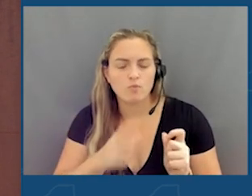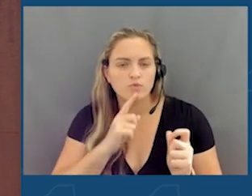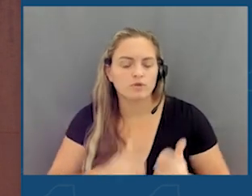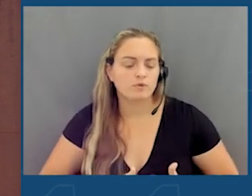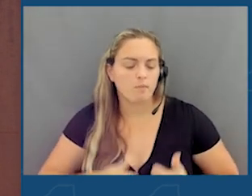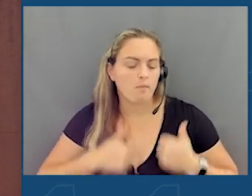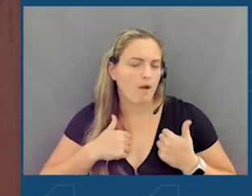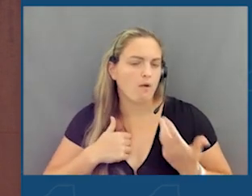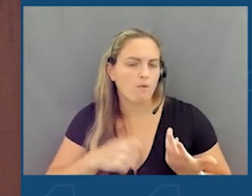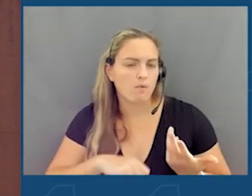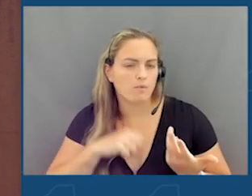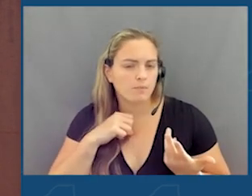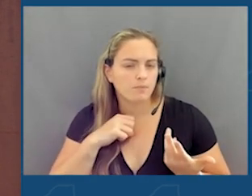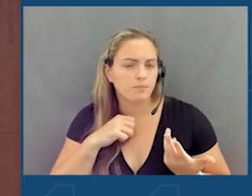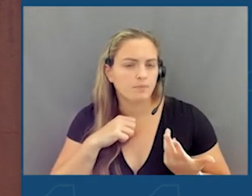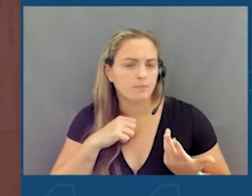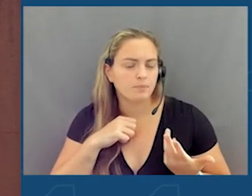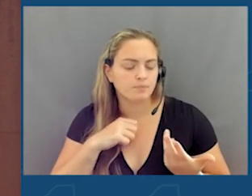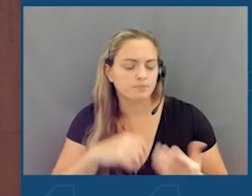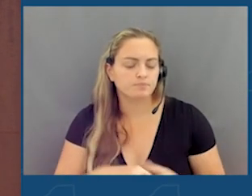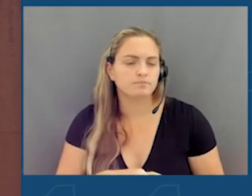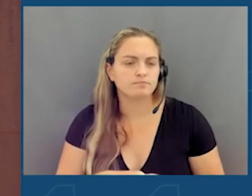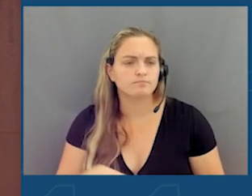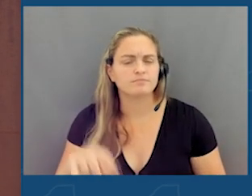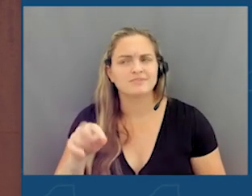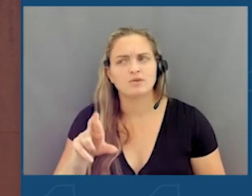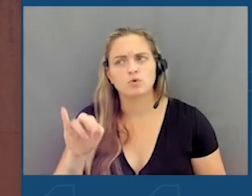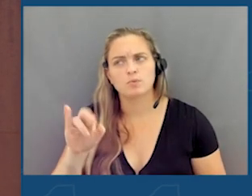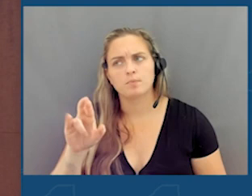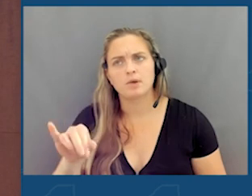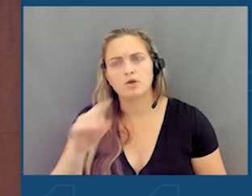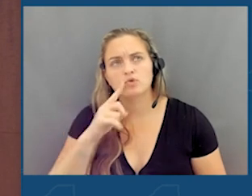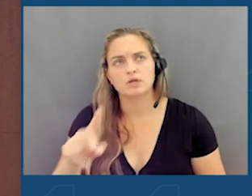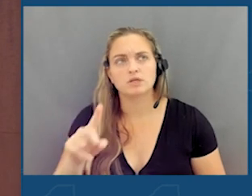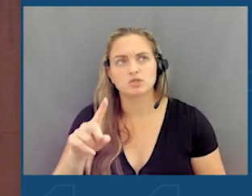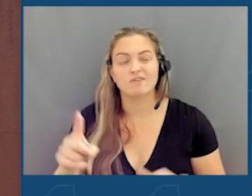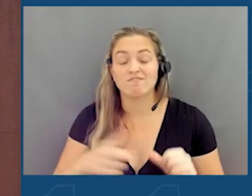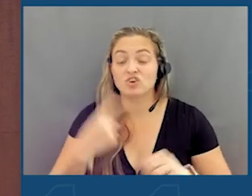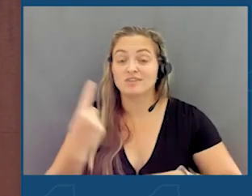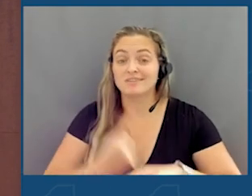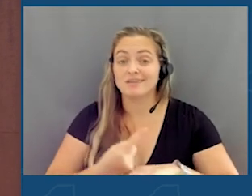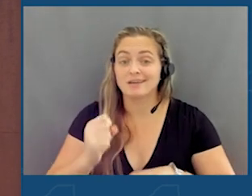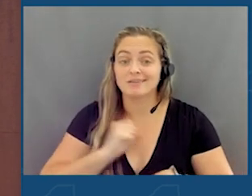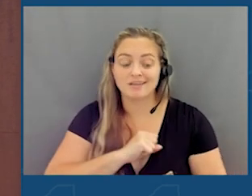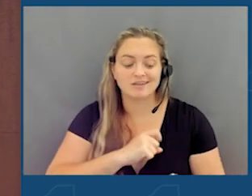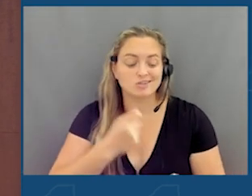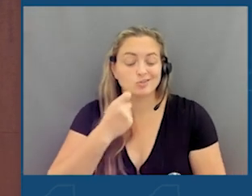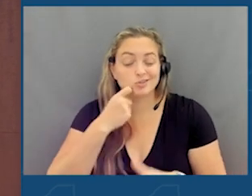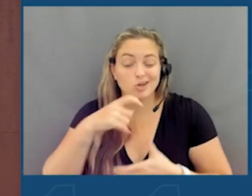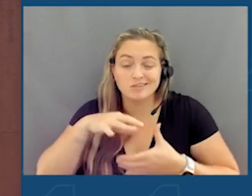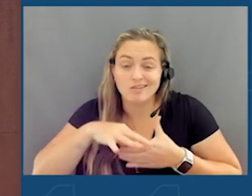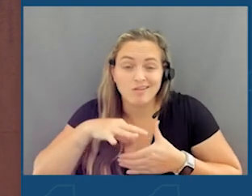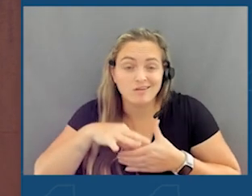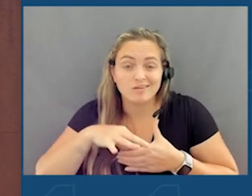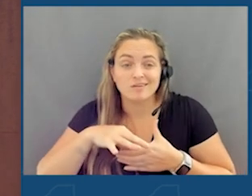took the Senate majority. Zellner Myrie was in his first day in the Senate, just had gotten elected, not just a freshman in his first term.